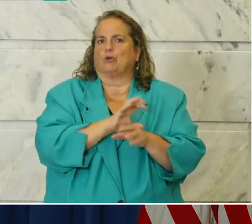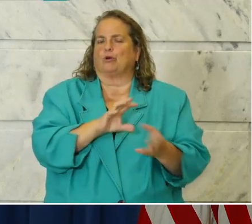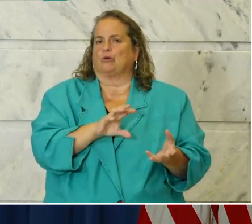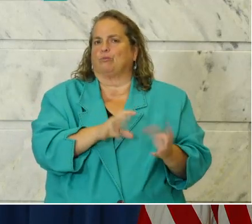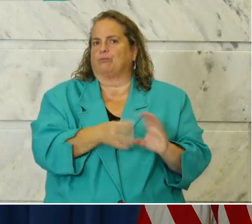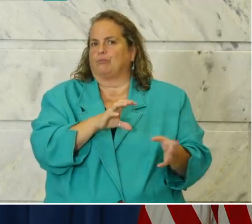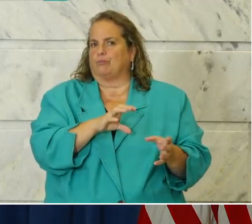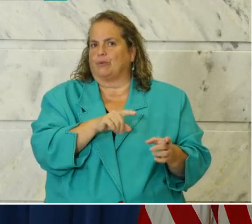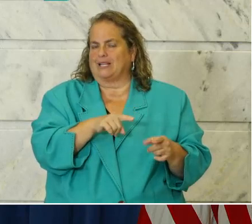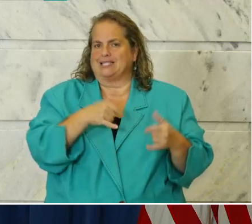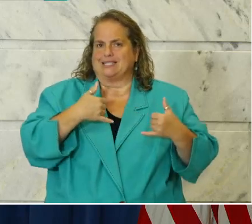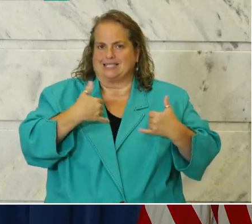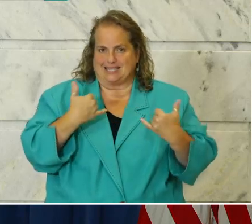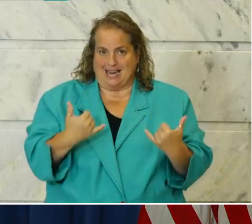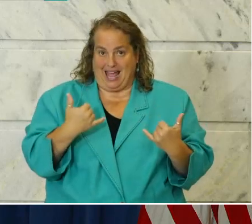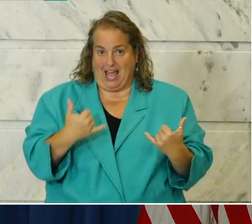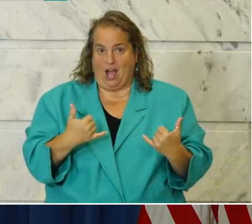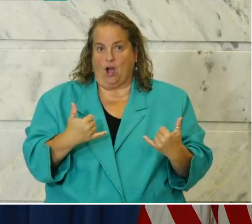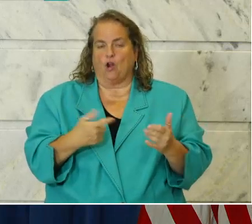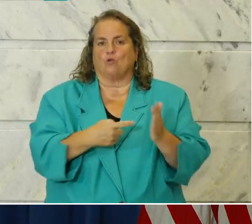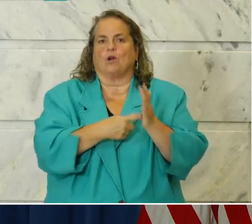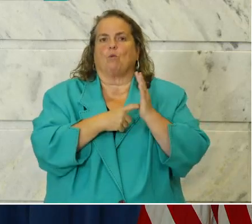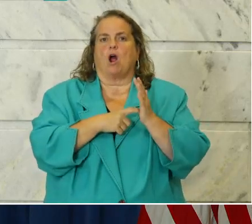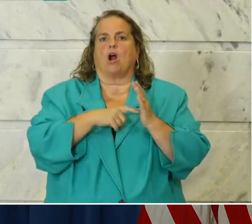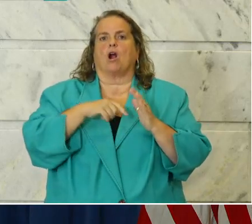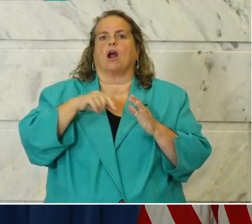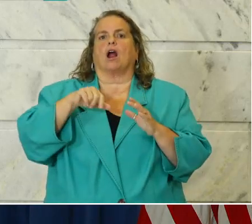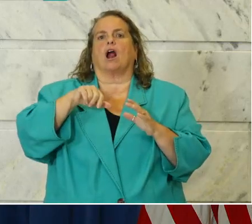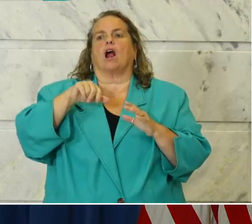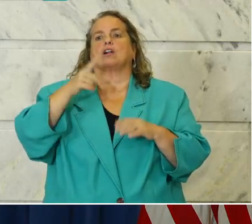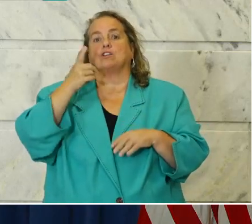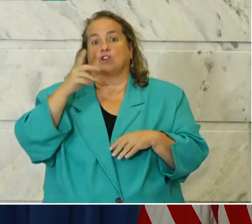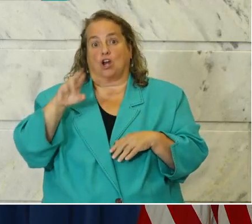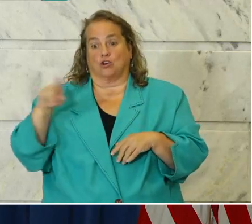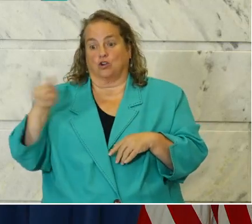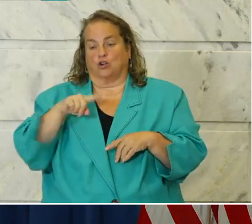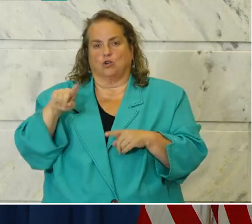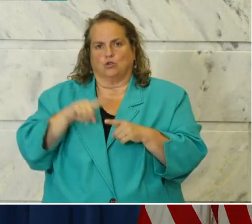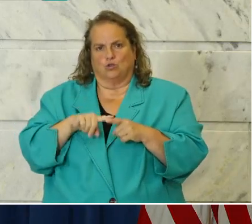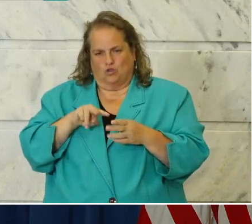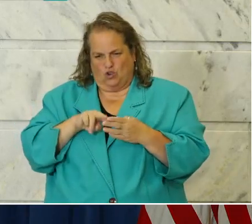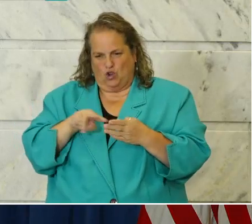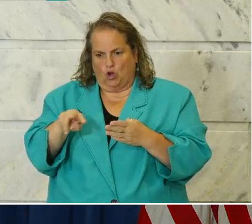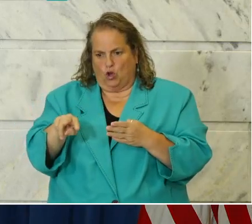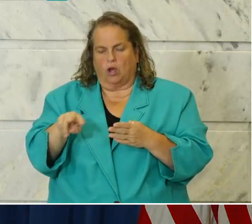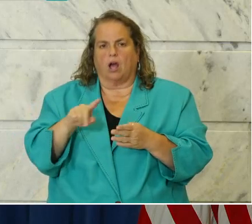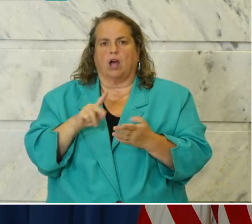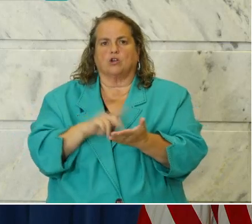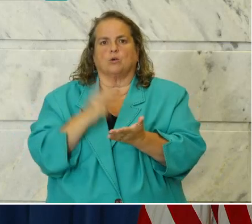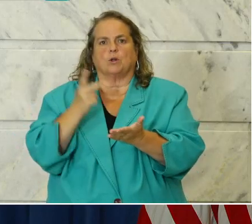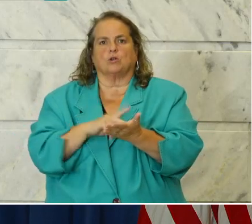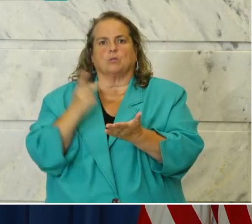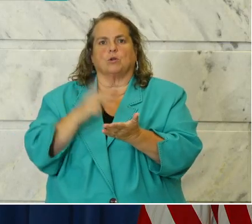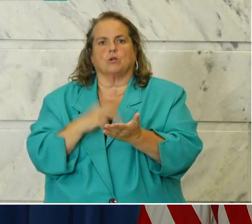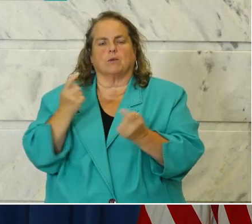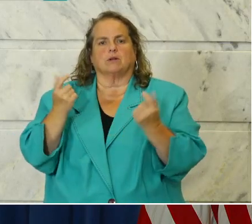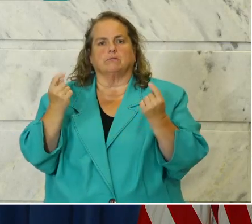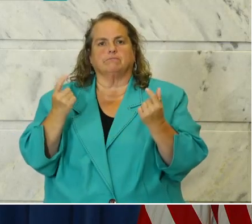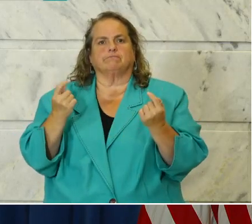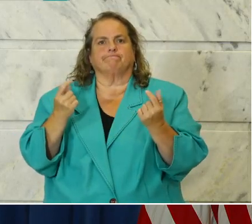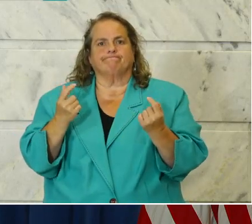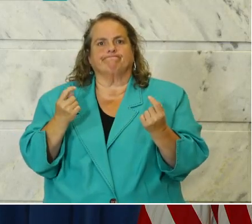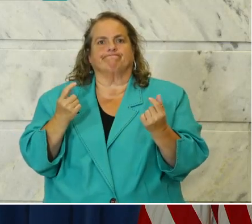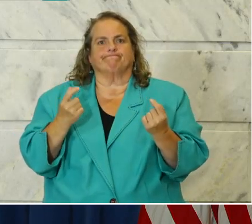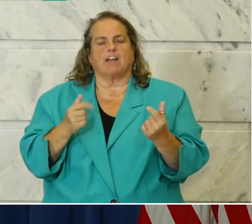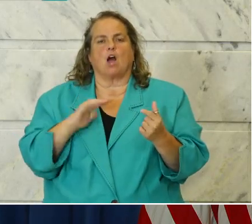now requiring our epidemiologists to go through duplicate upon duplicate upon duplicate that have